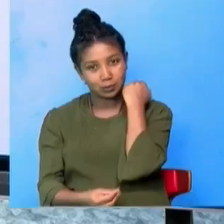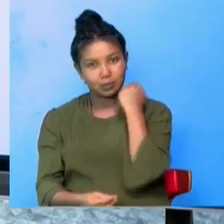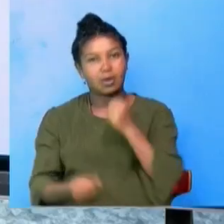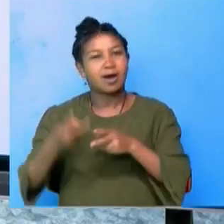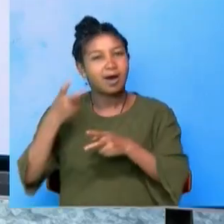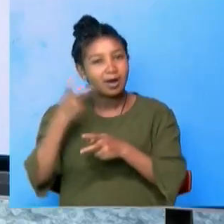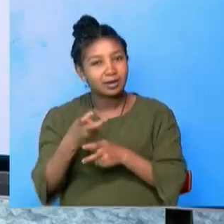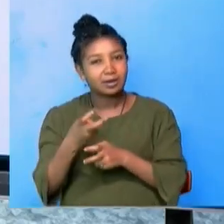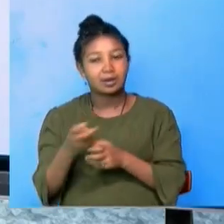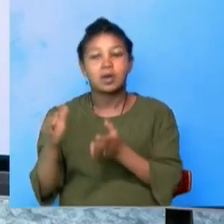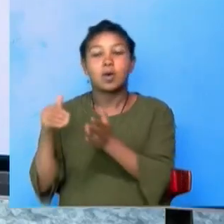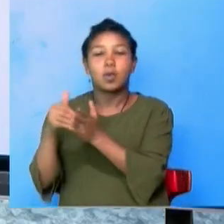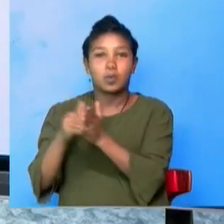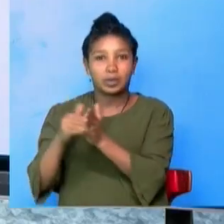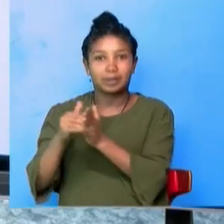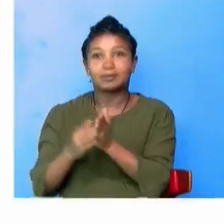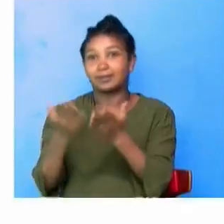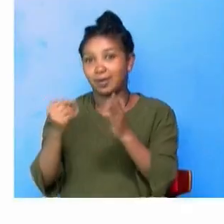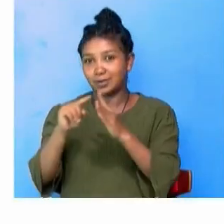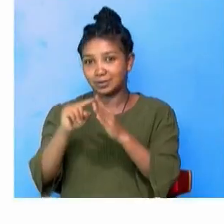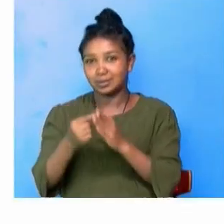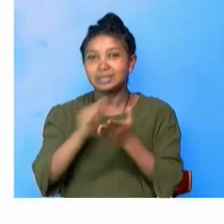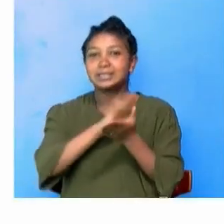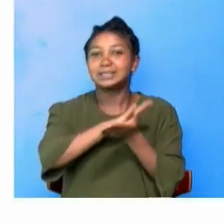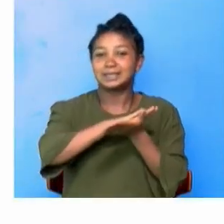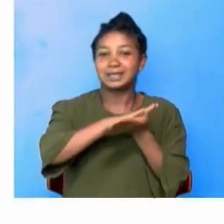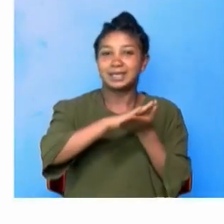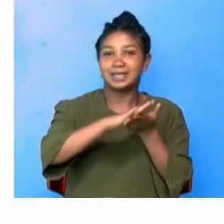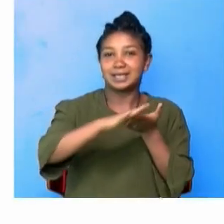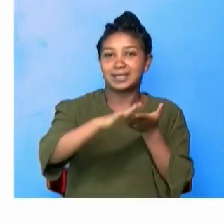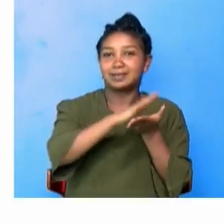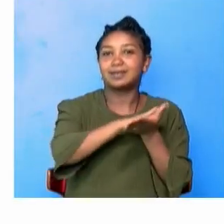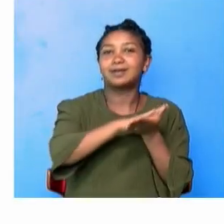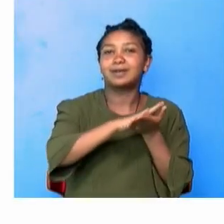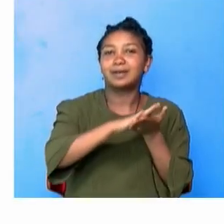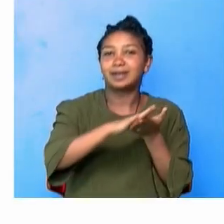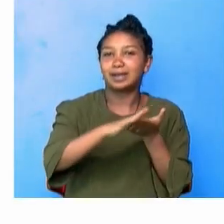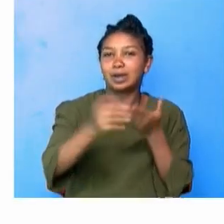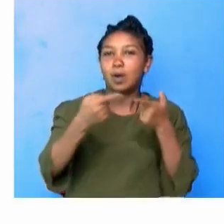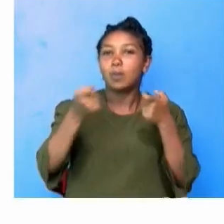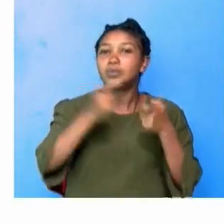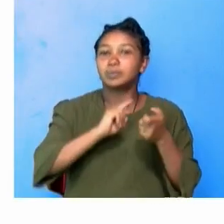hard, and weak. Let us start. Clean.